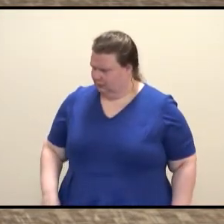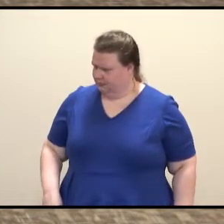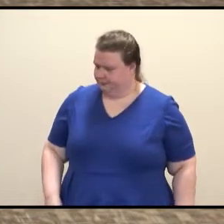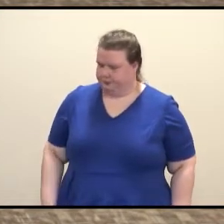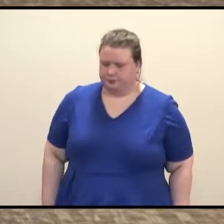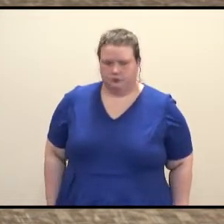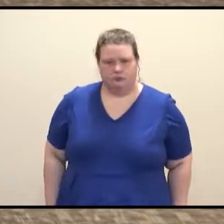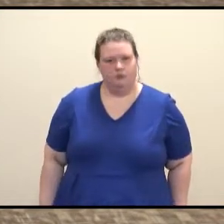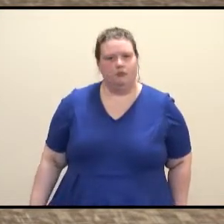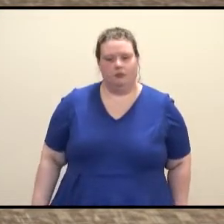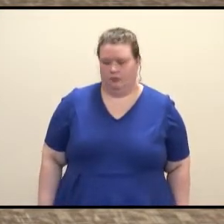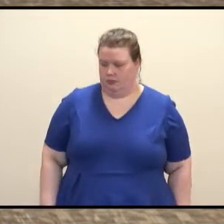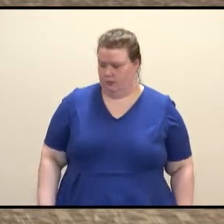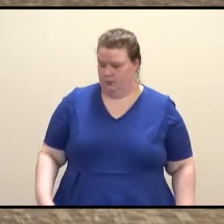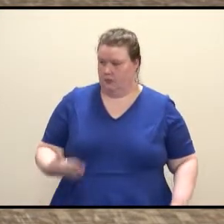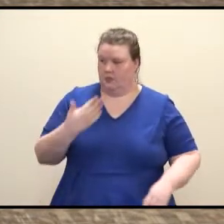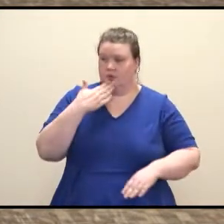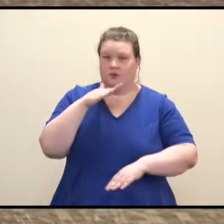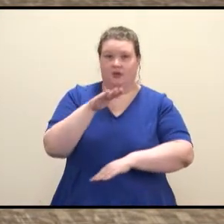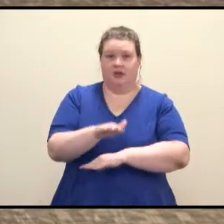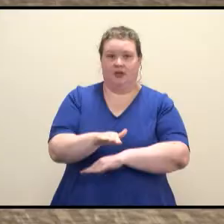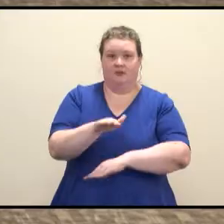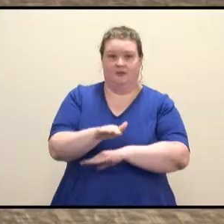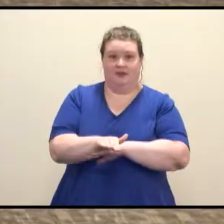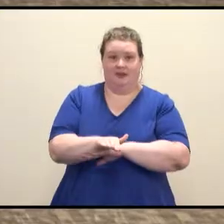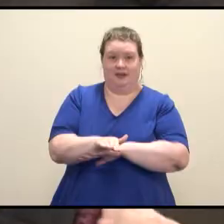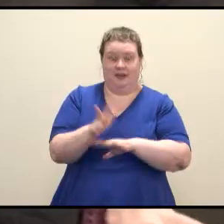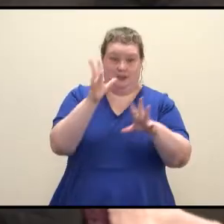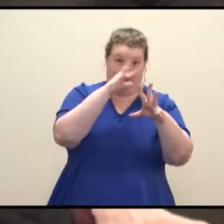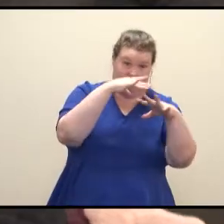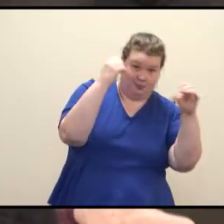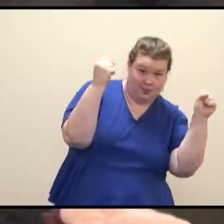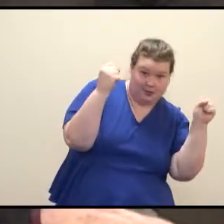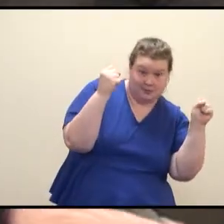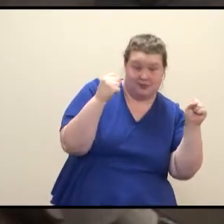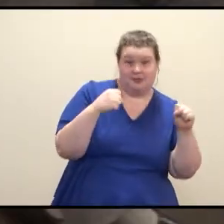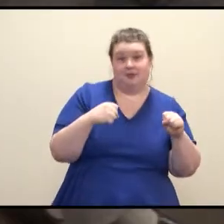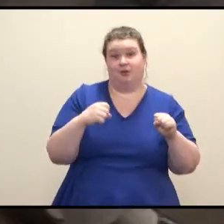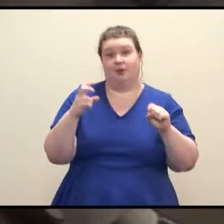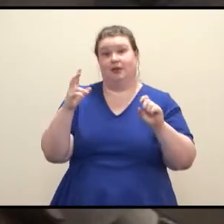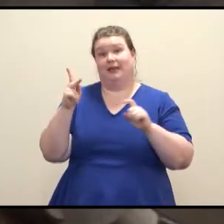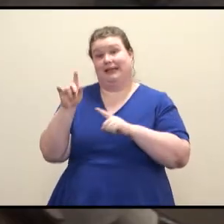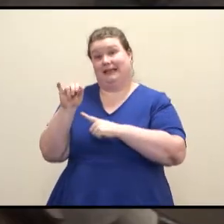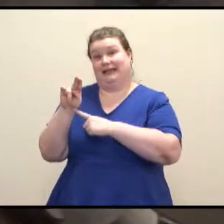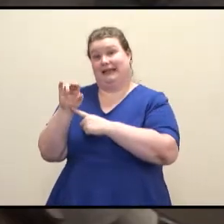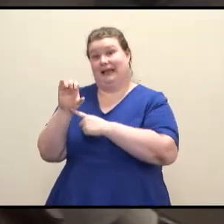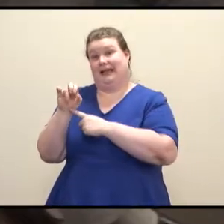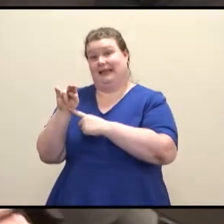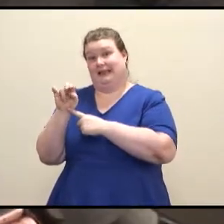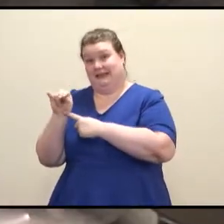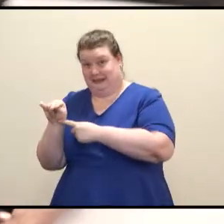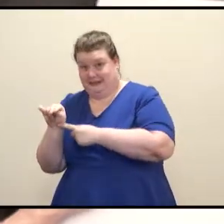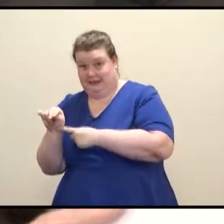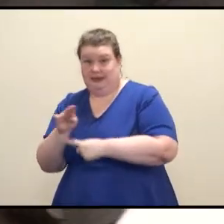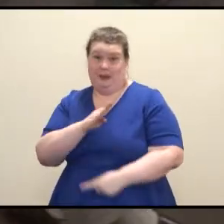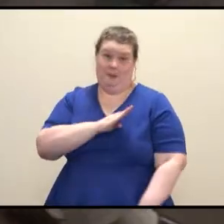Good evening, Madam President, board members, Dr. Kincannon. Had to find my glasses, sorry.